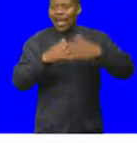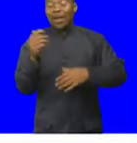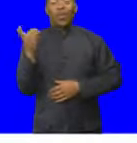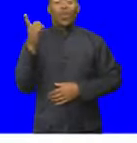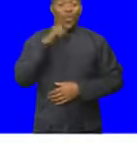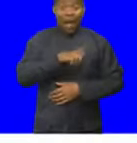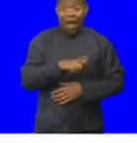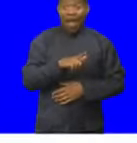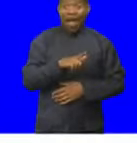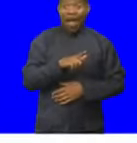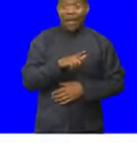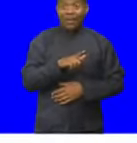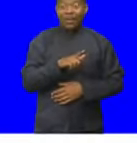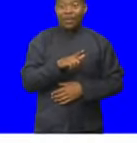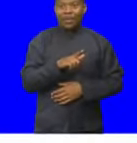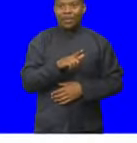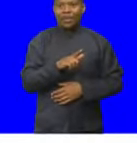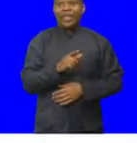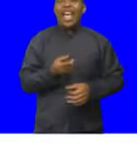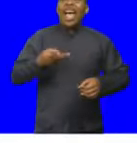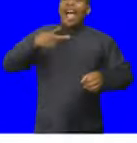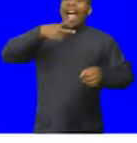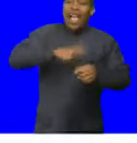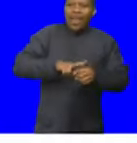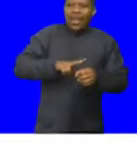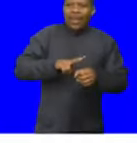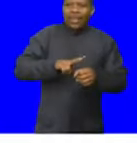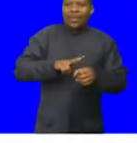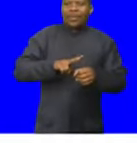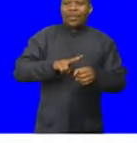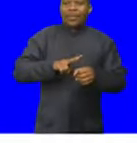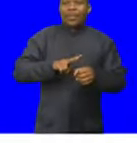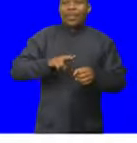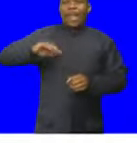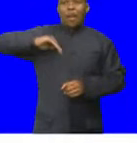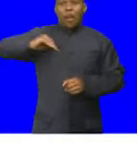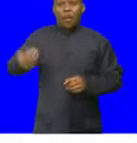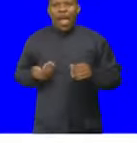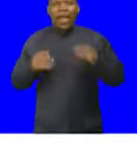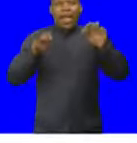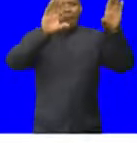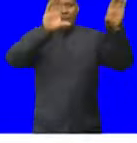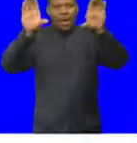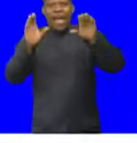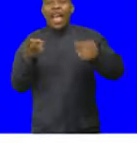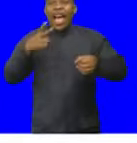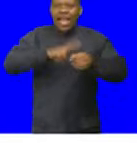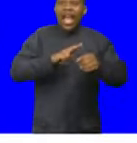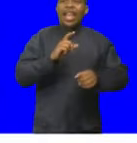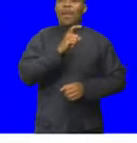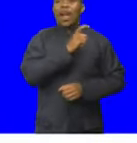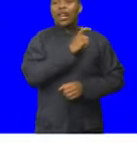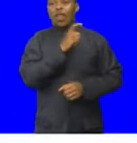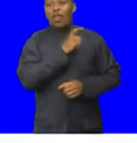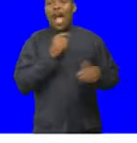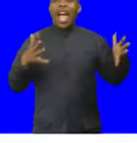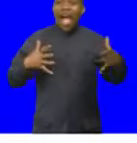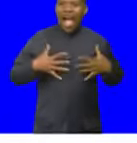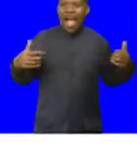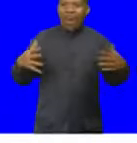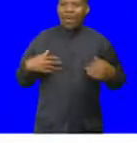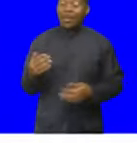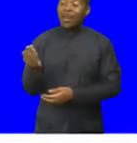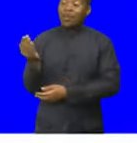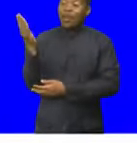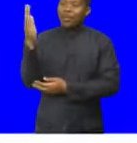lamahle kangaka. Lokhu akusiko lokuhle kulabo make betimakethe kuphela kodwa nawe makhasimende ayakujabulela.